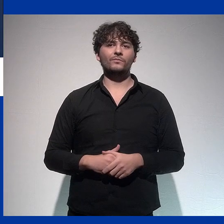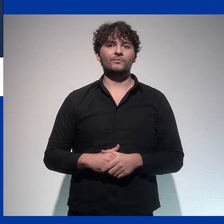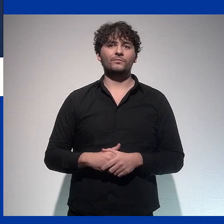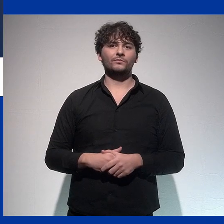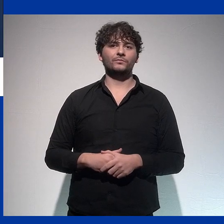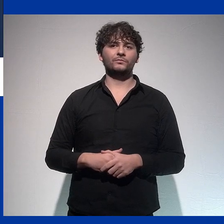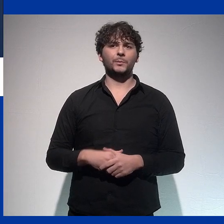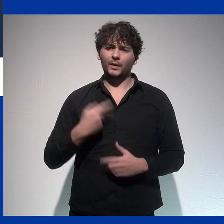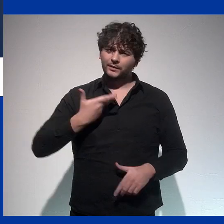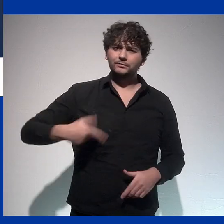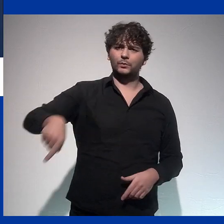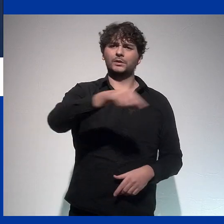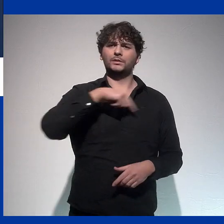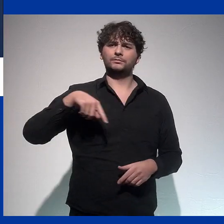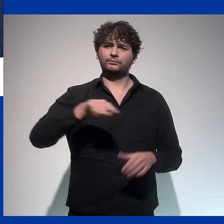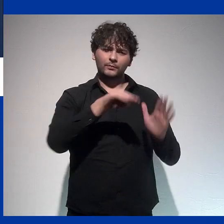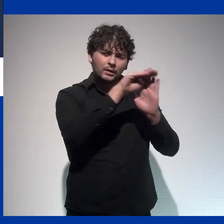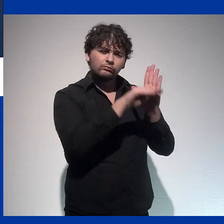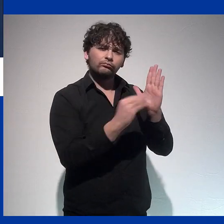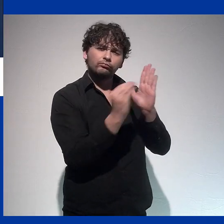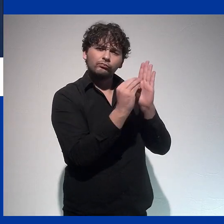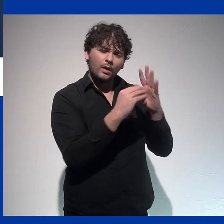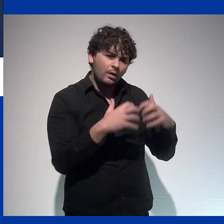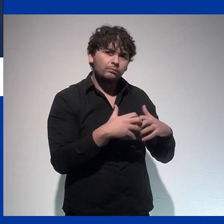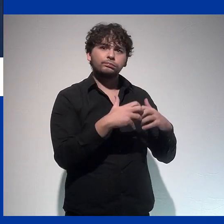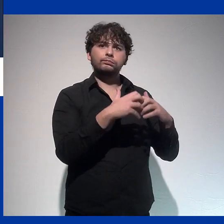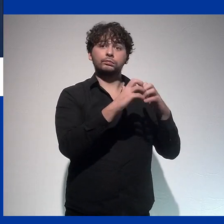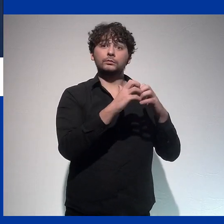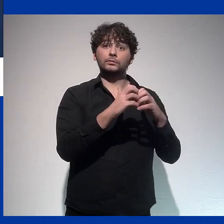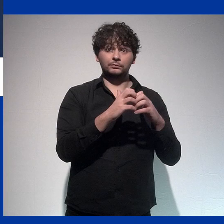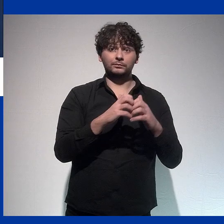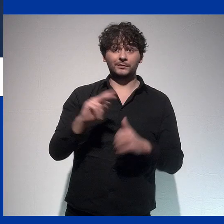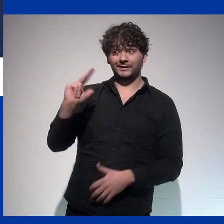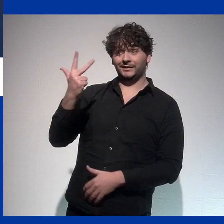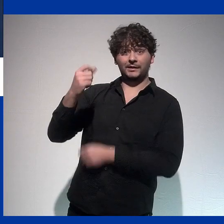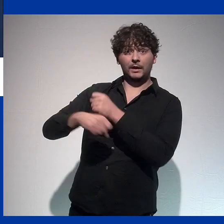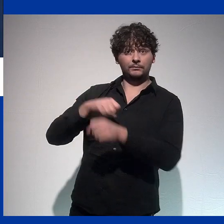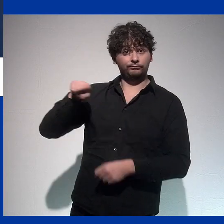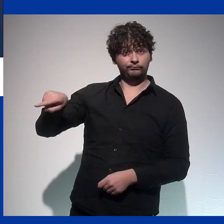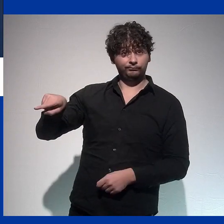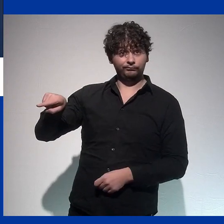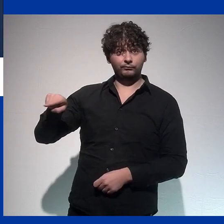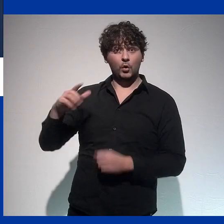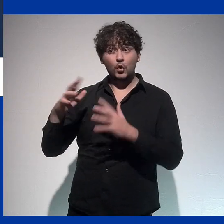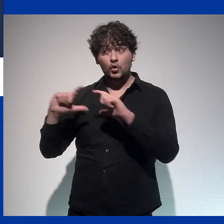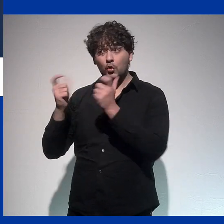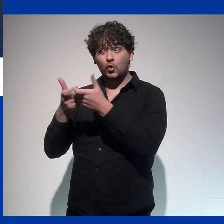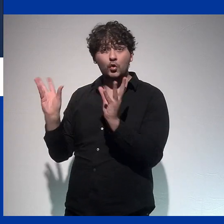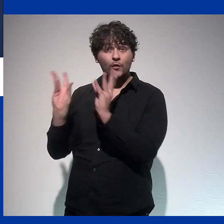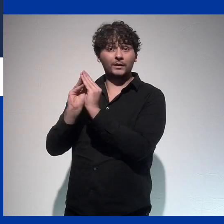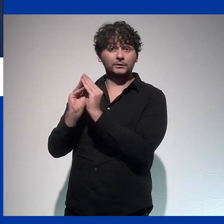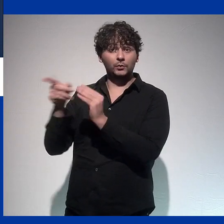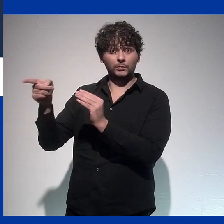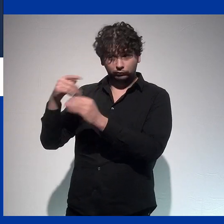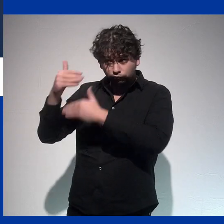As one of the actors initiating the agenda and this convention, we, of course, will closely accompany the Bonn